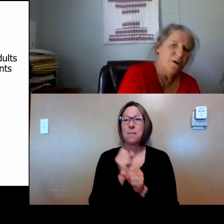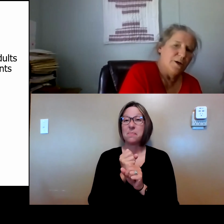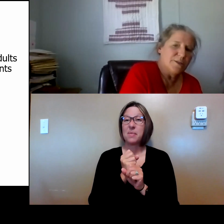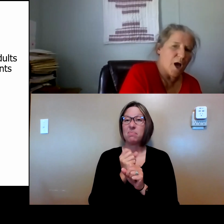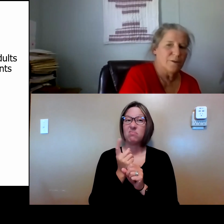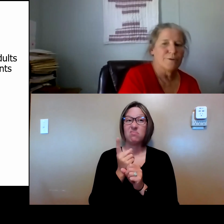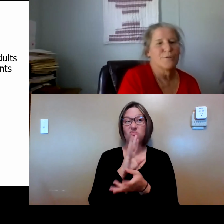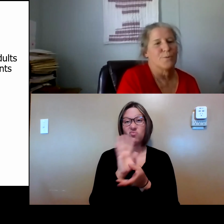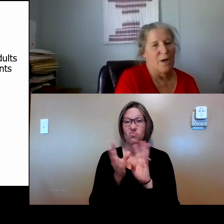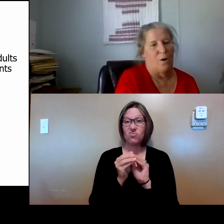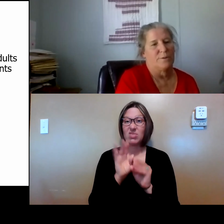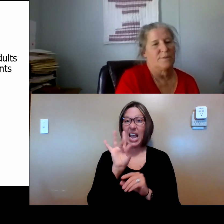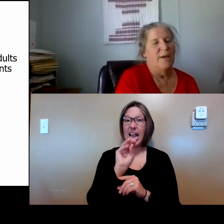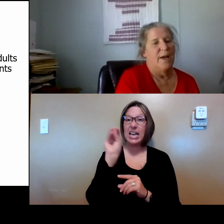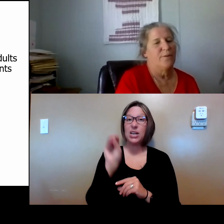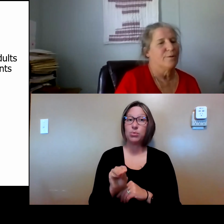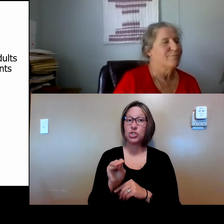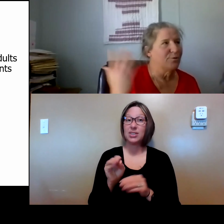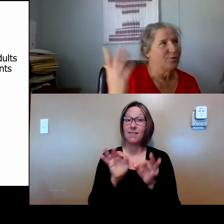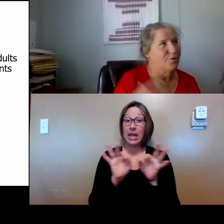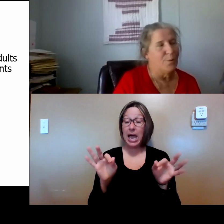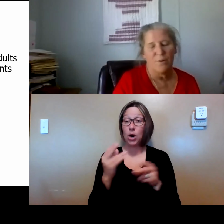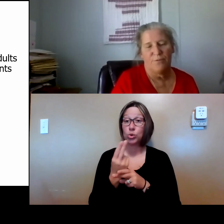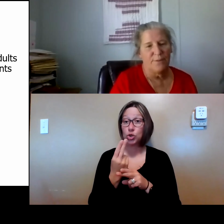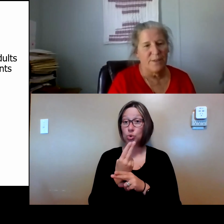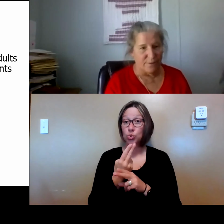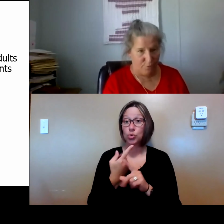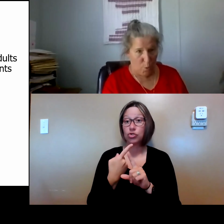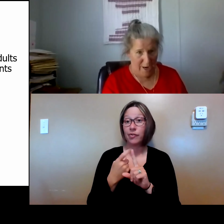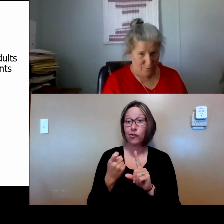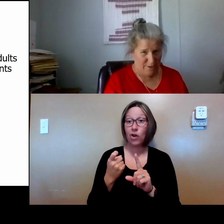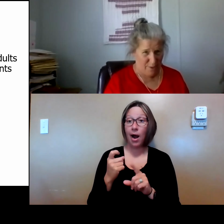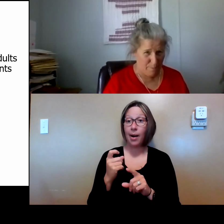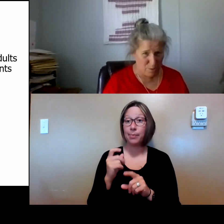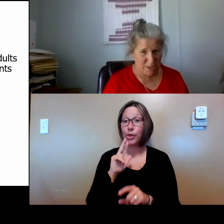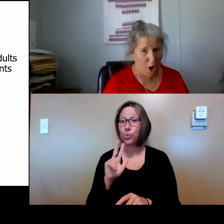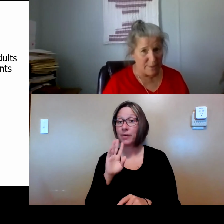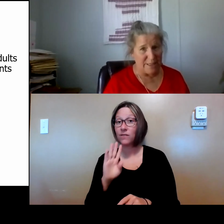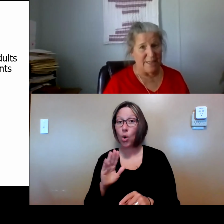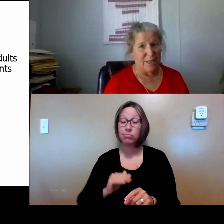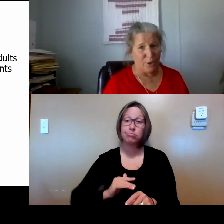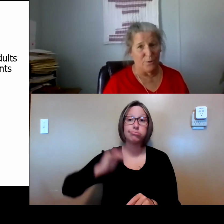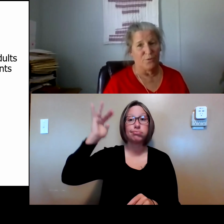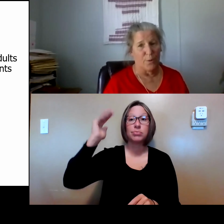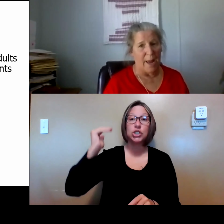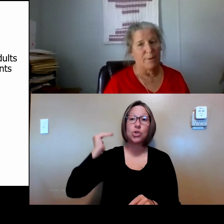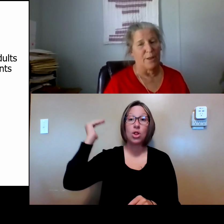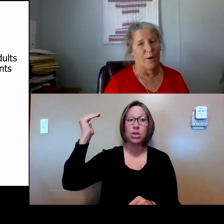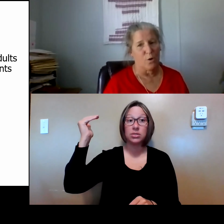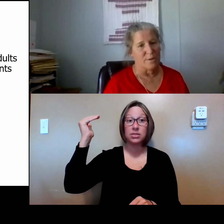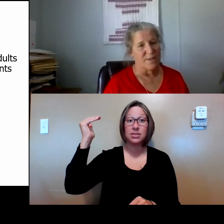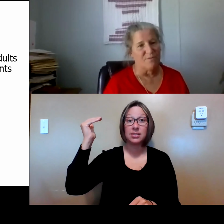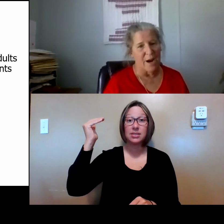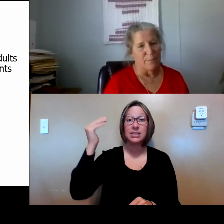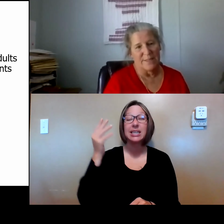from toddlers through adults, and there are 250 to 400 of the most commonly used